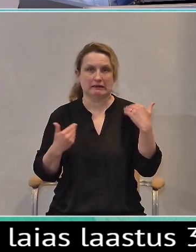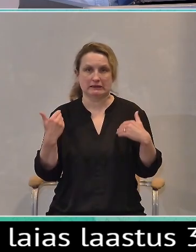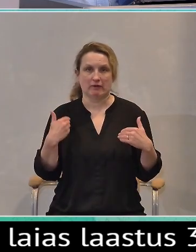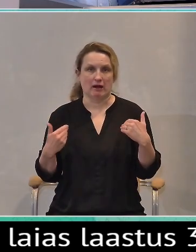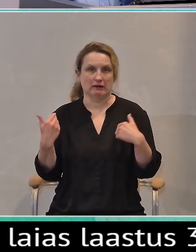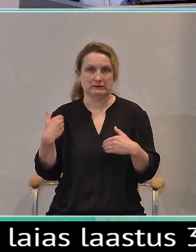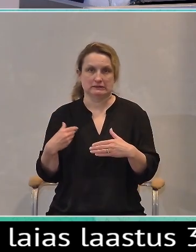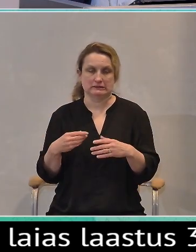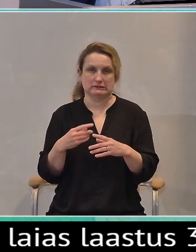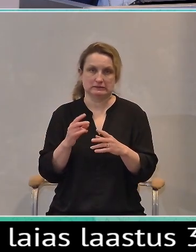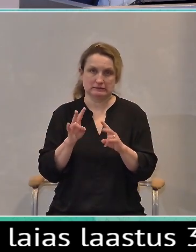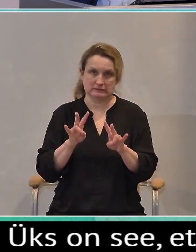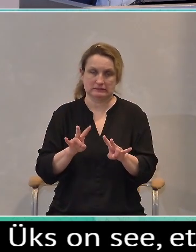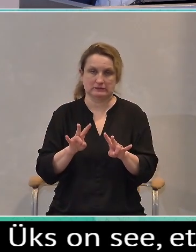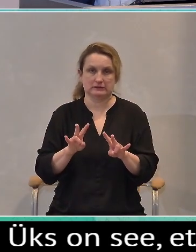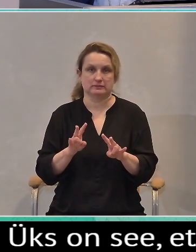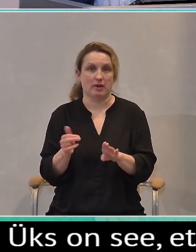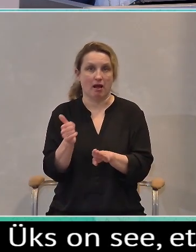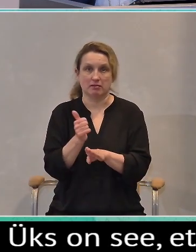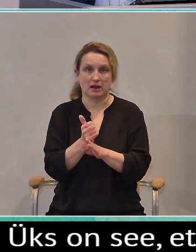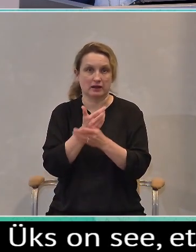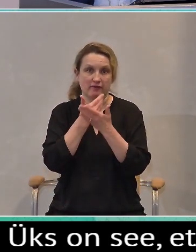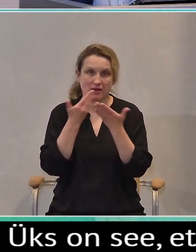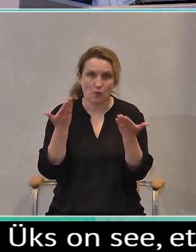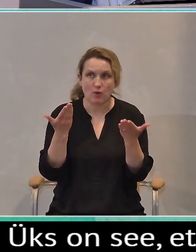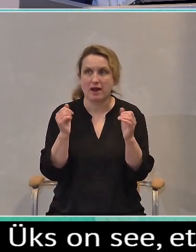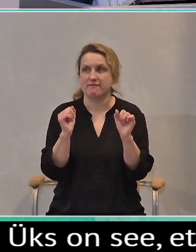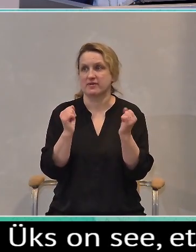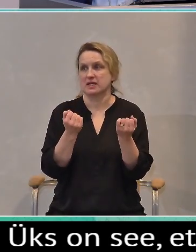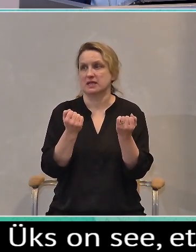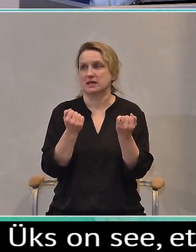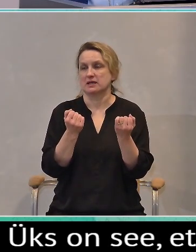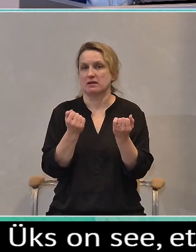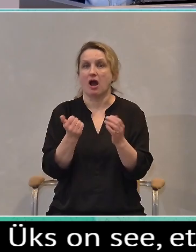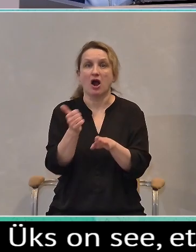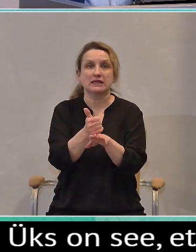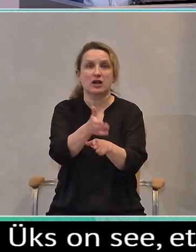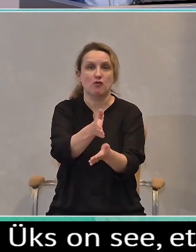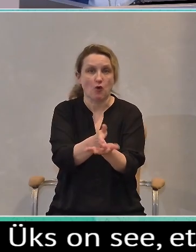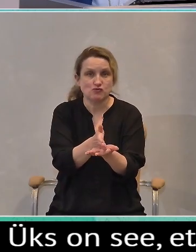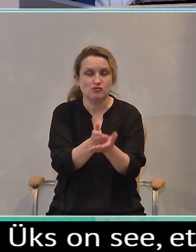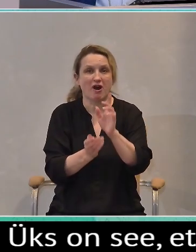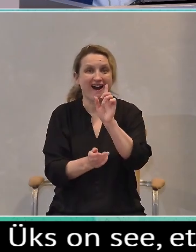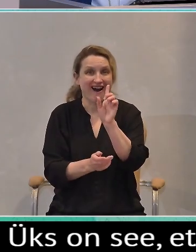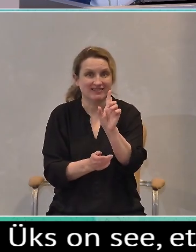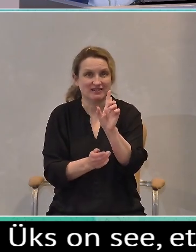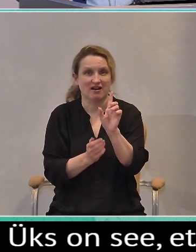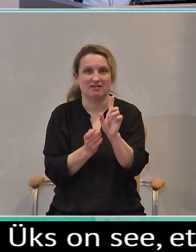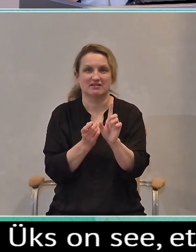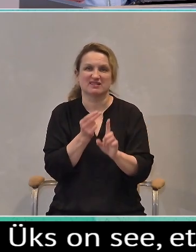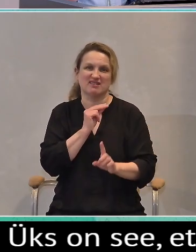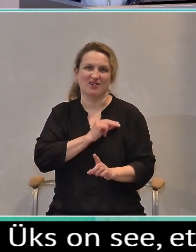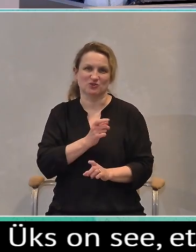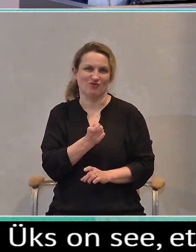the designation, the disease has to be potentially deadly or chronically